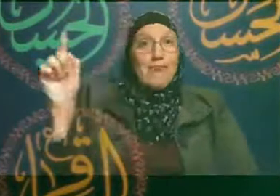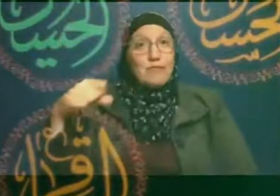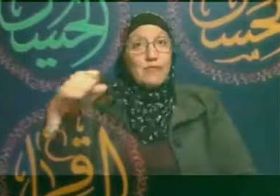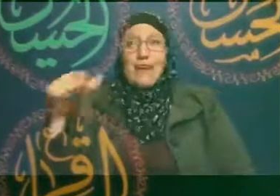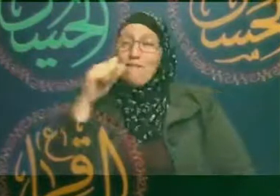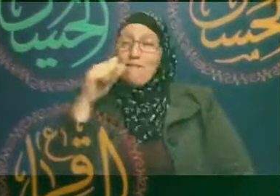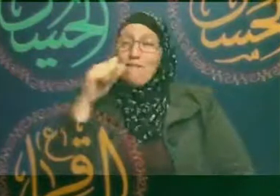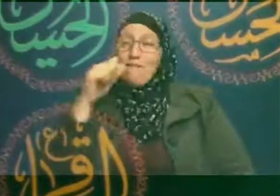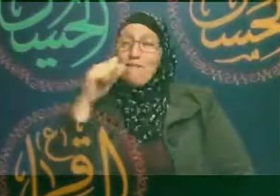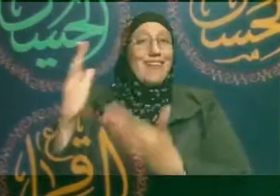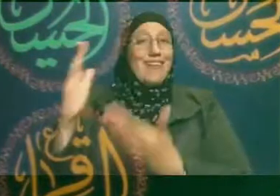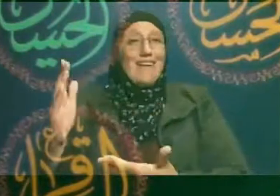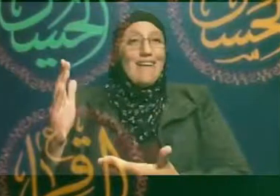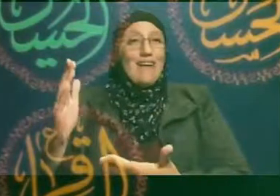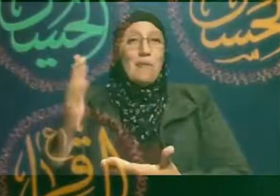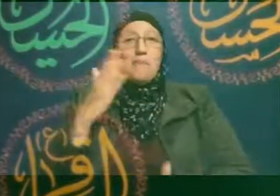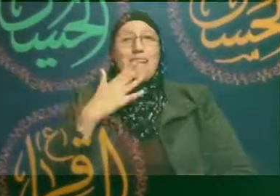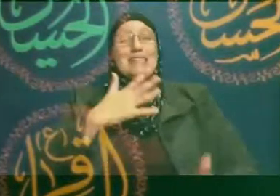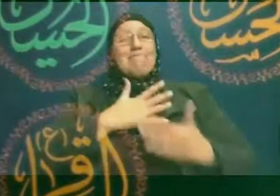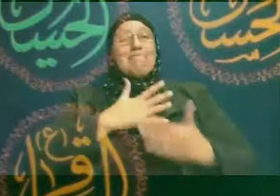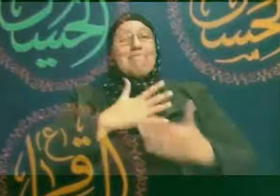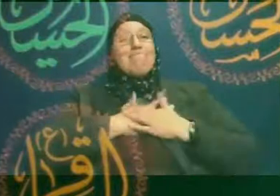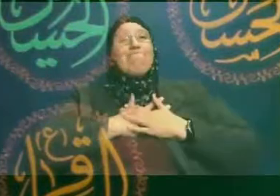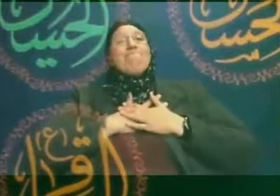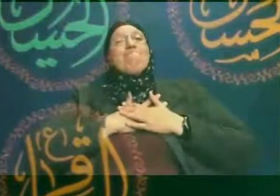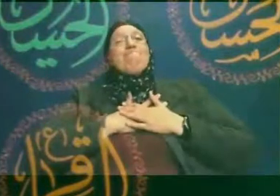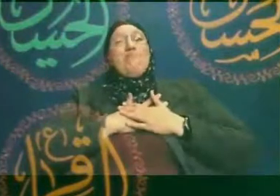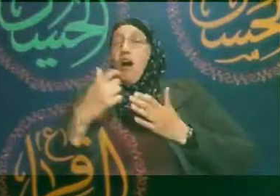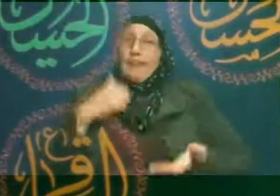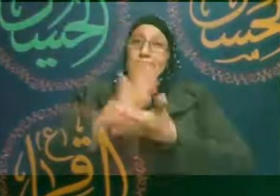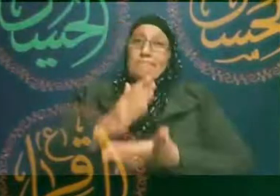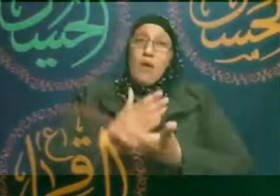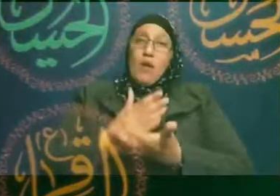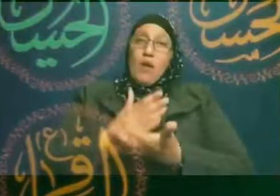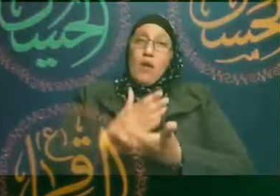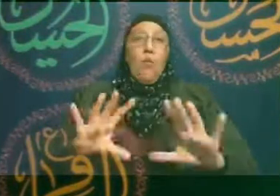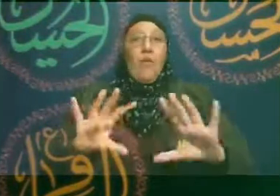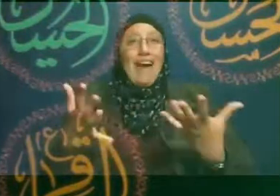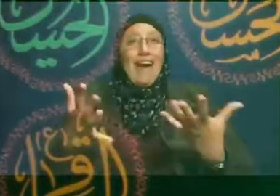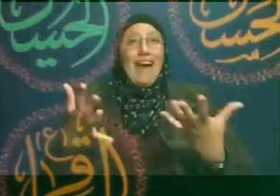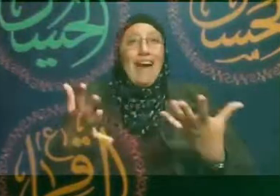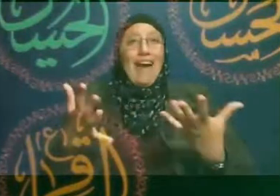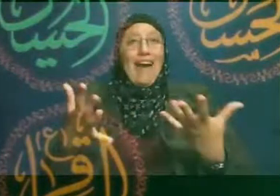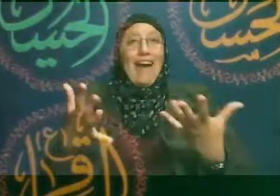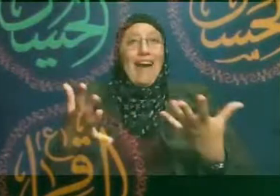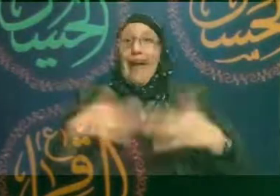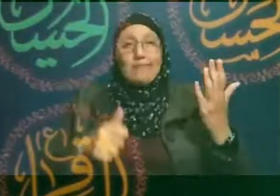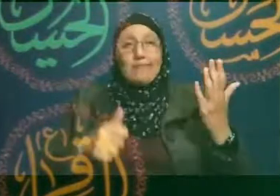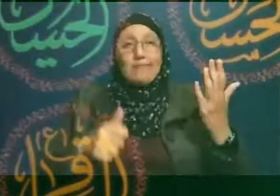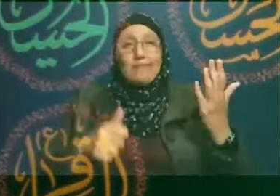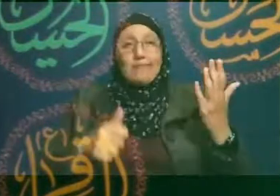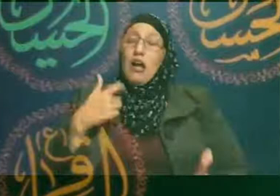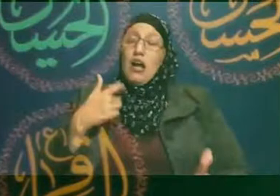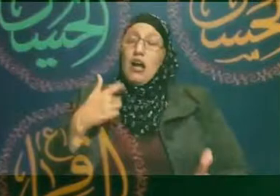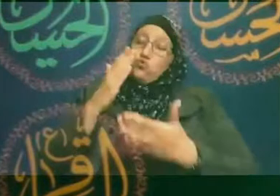there, I genuinely, sincerely, without any agenda, sincerely as the one who is in quest